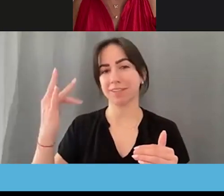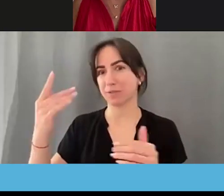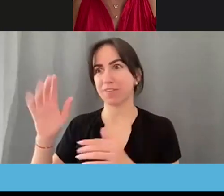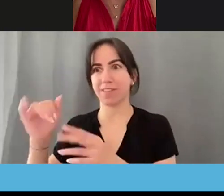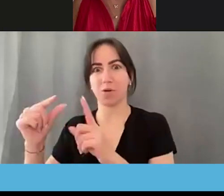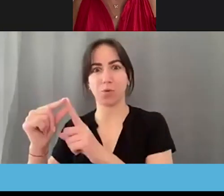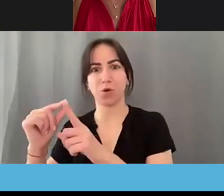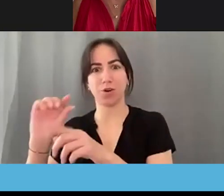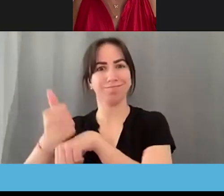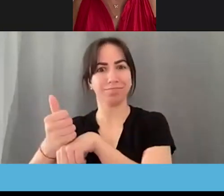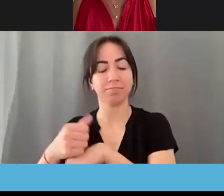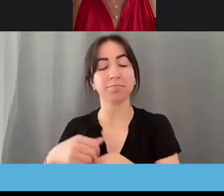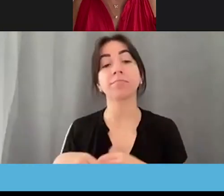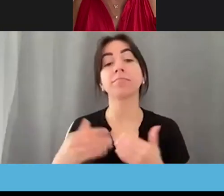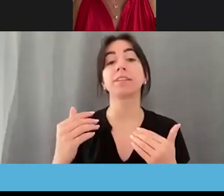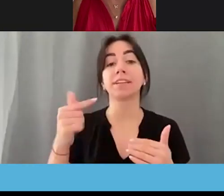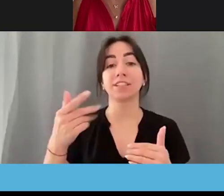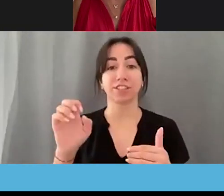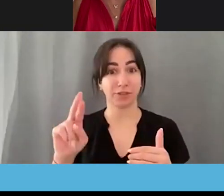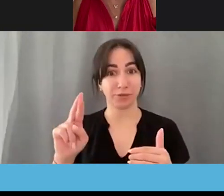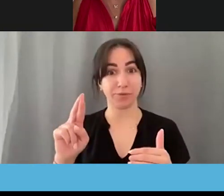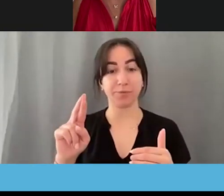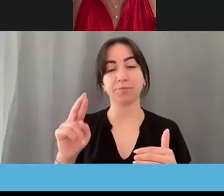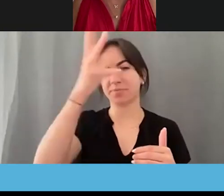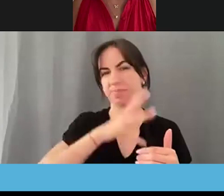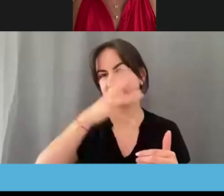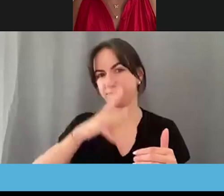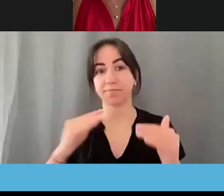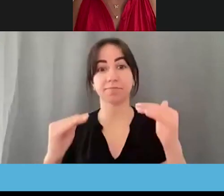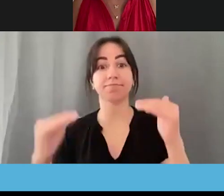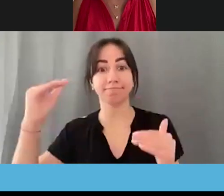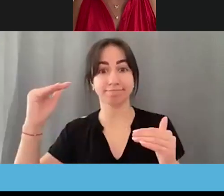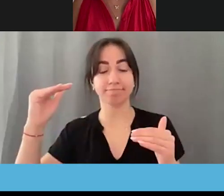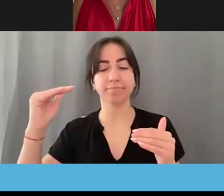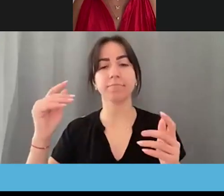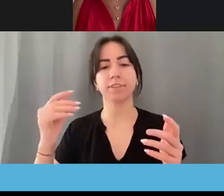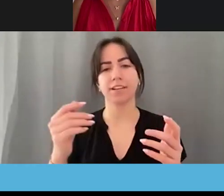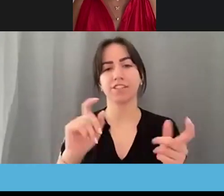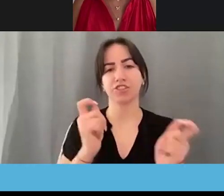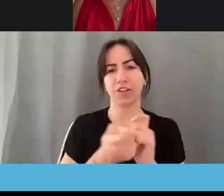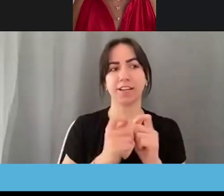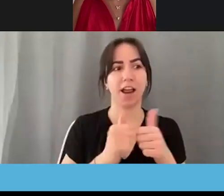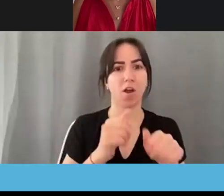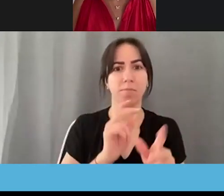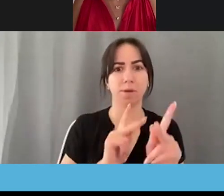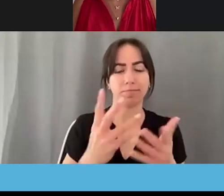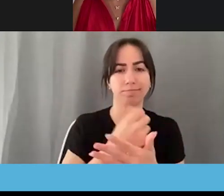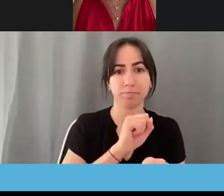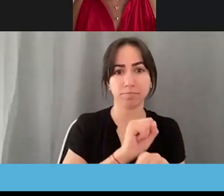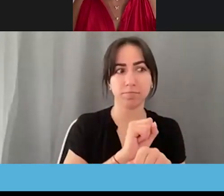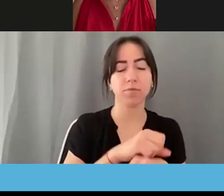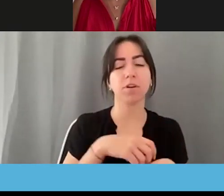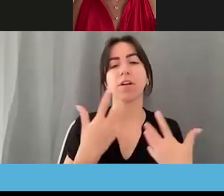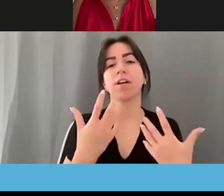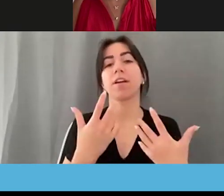exists, right? Gender inequality has shaped the division of labor, both at home and outside the home